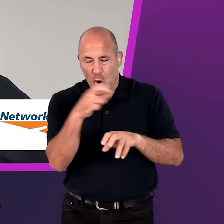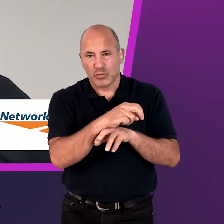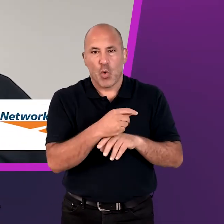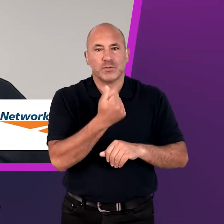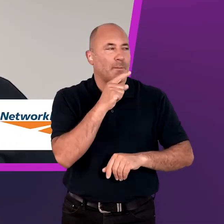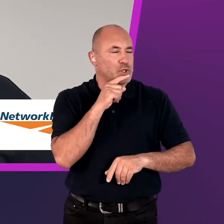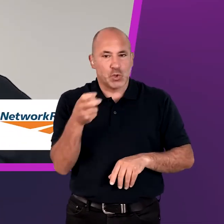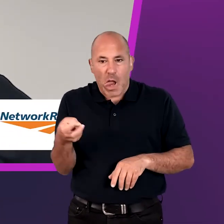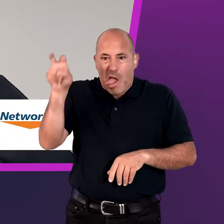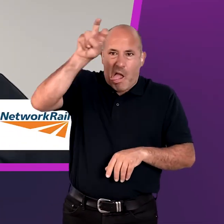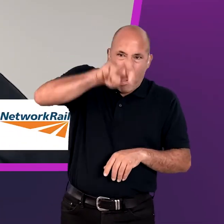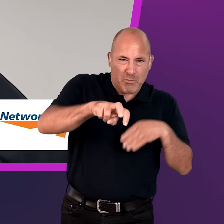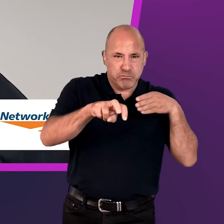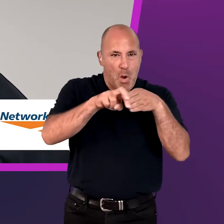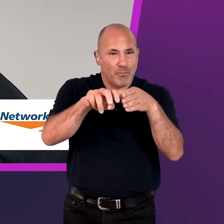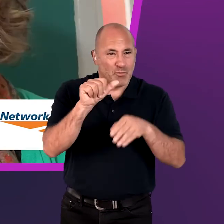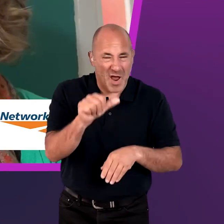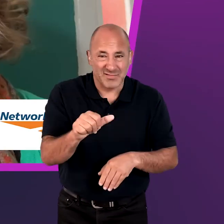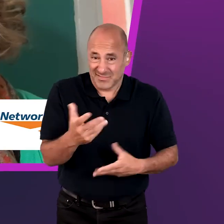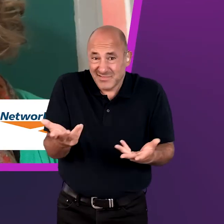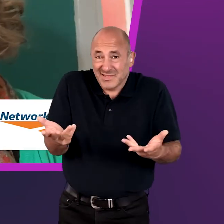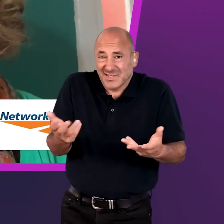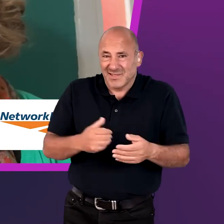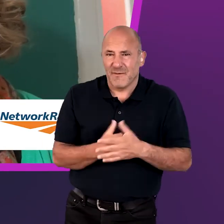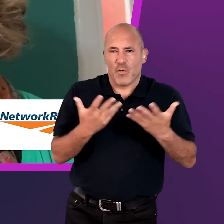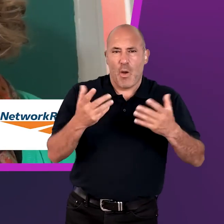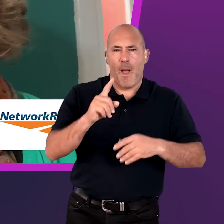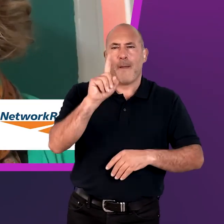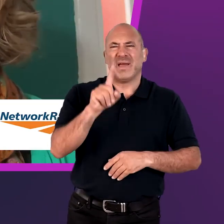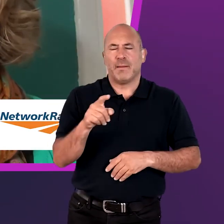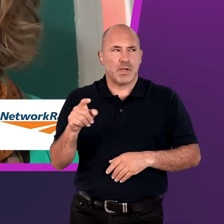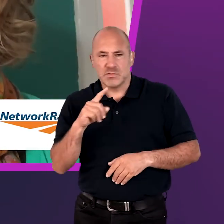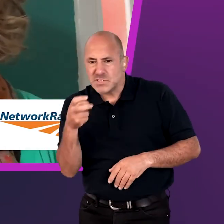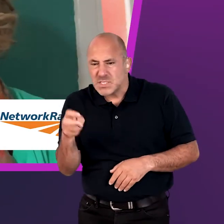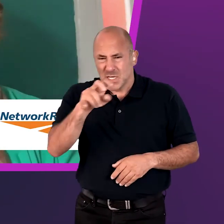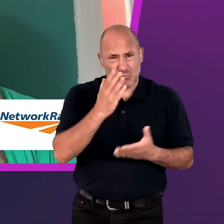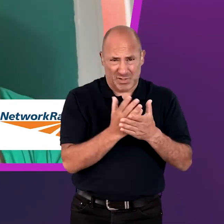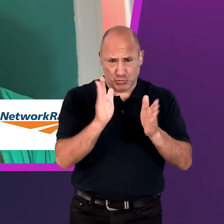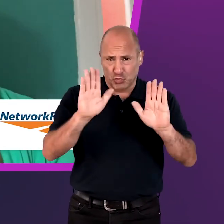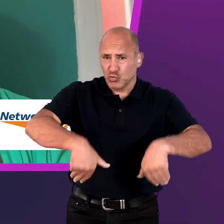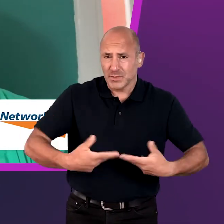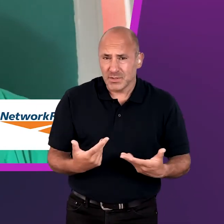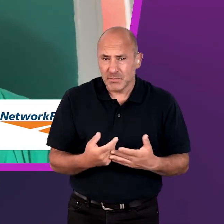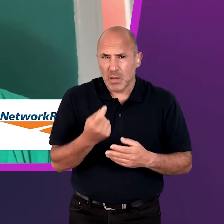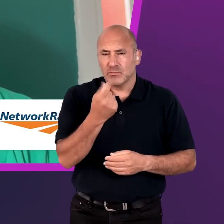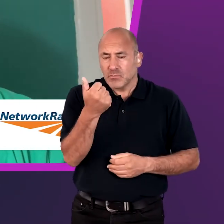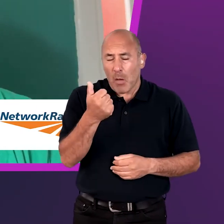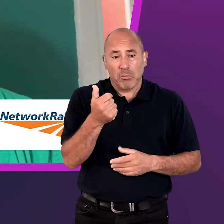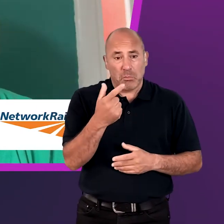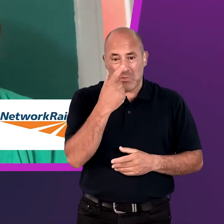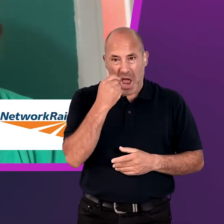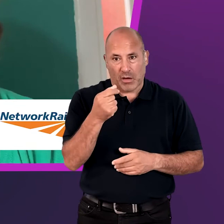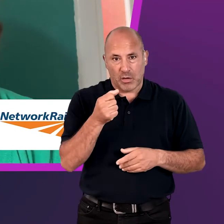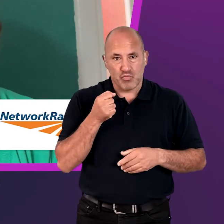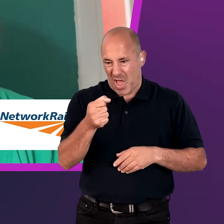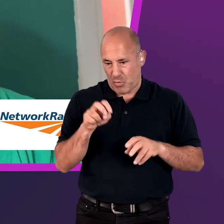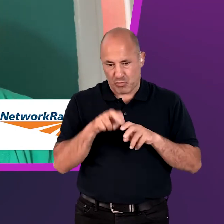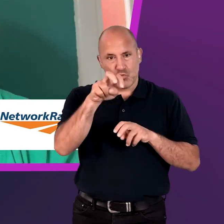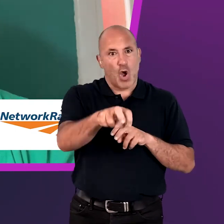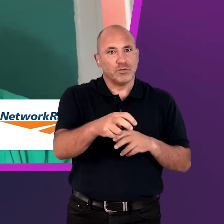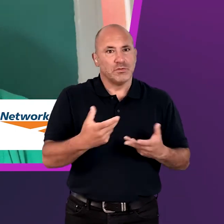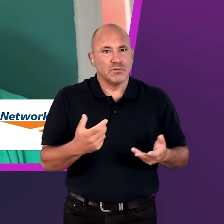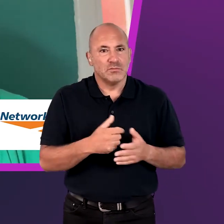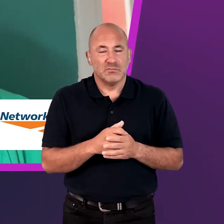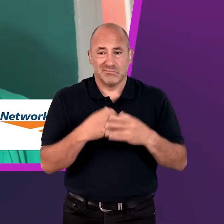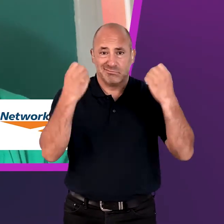cross the railway or trespassers. Yeah, I mean, obviously people shouldn't be trespassing, but there are places where you can just cross